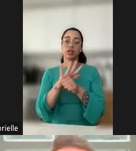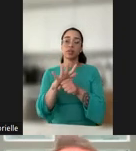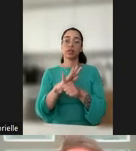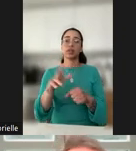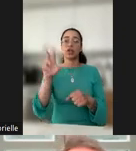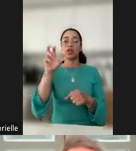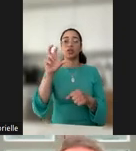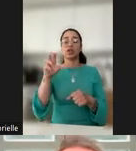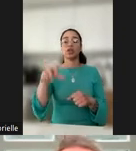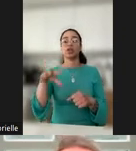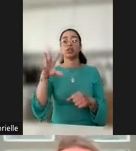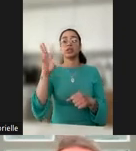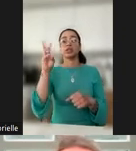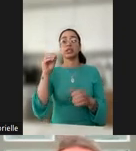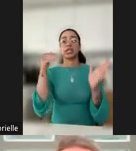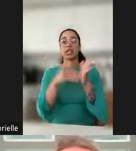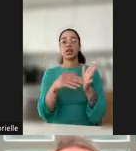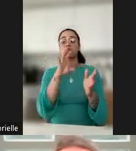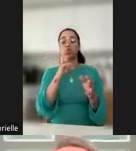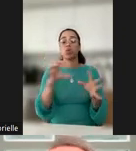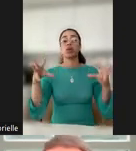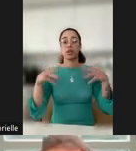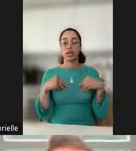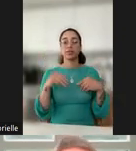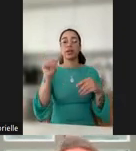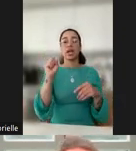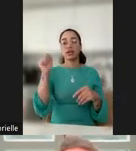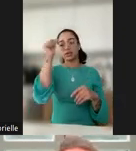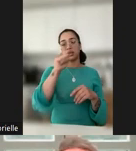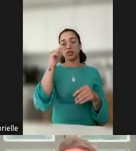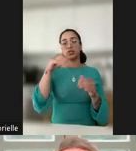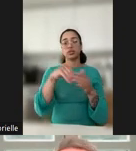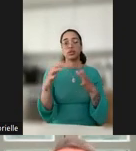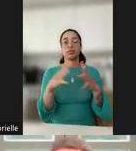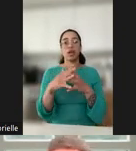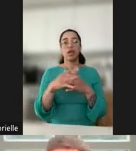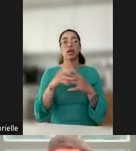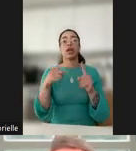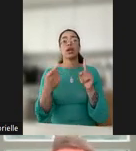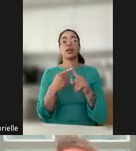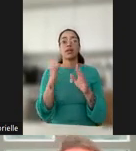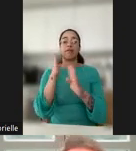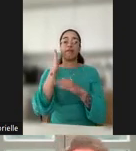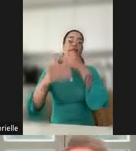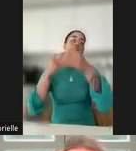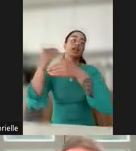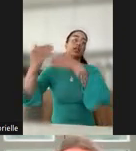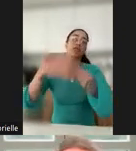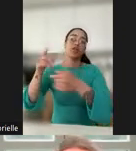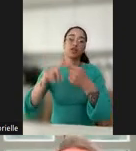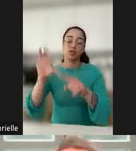were classified as Asians by the US Census Bureau enumerators. And then fast forward to